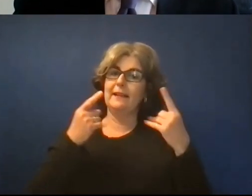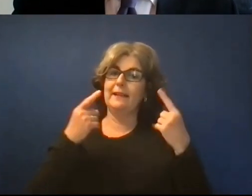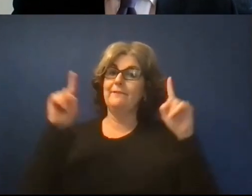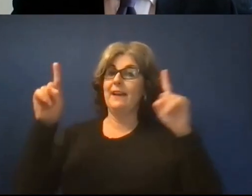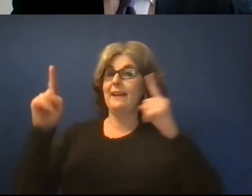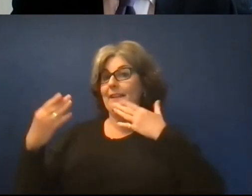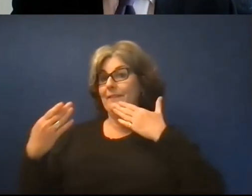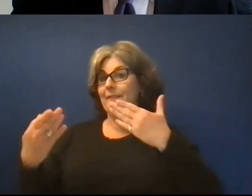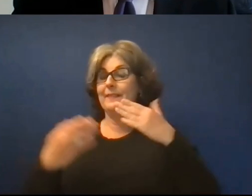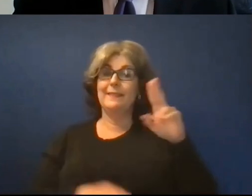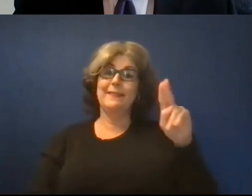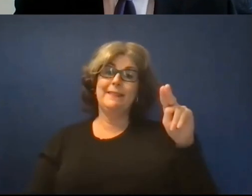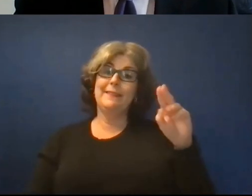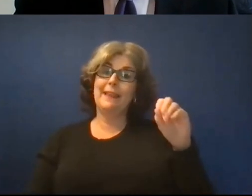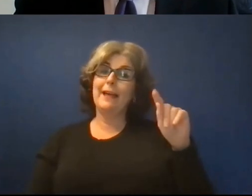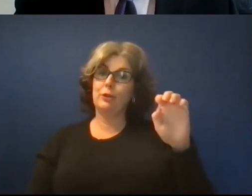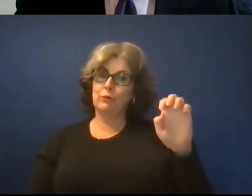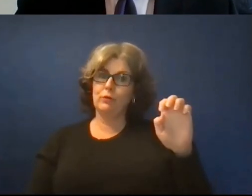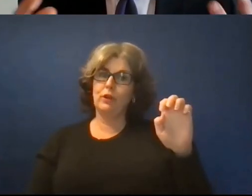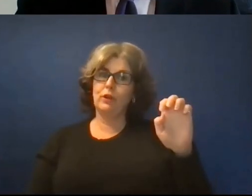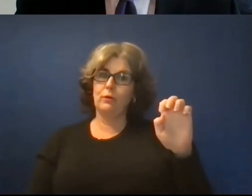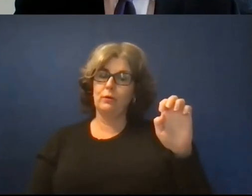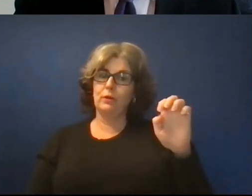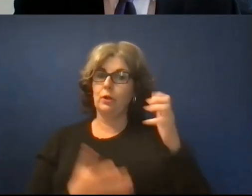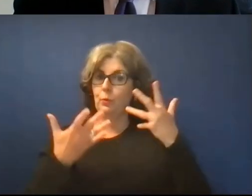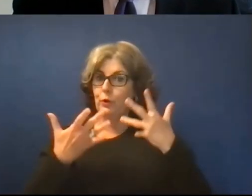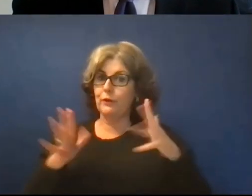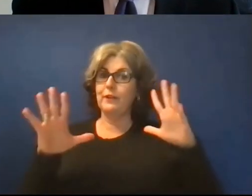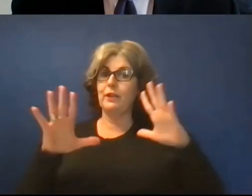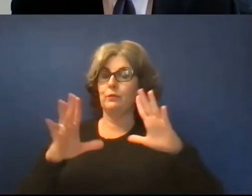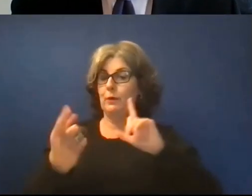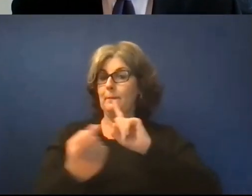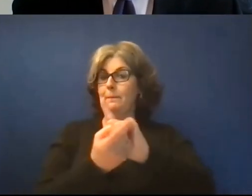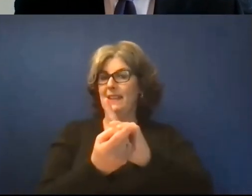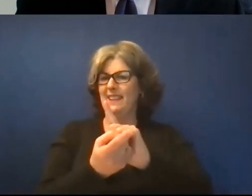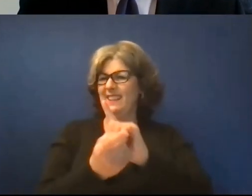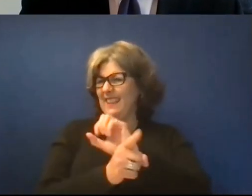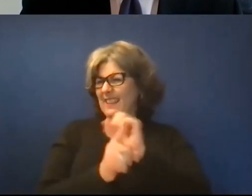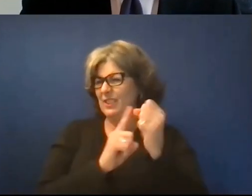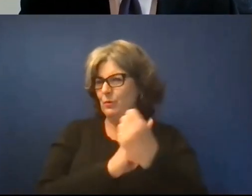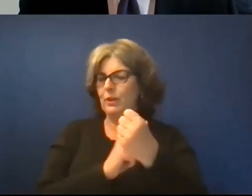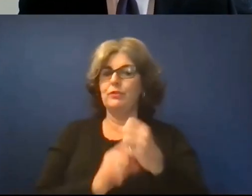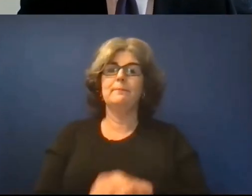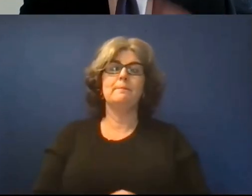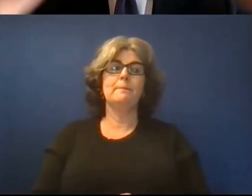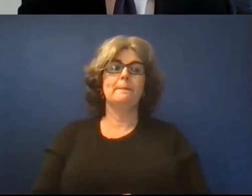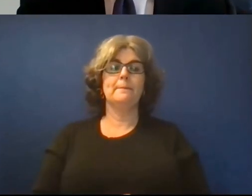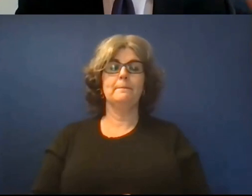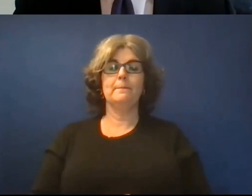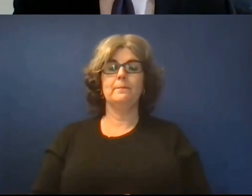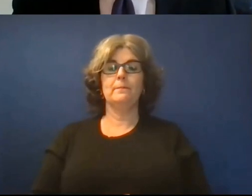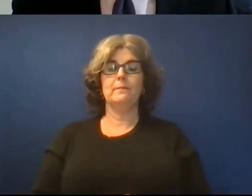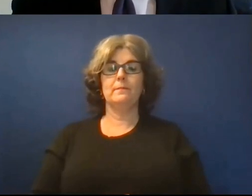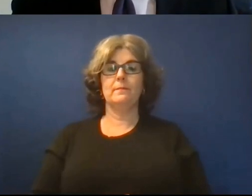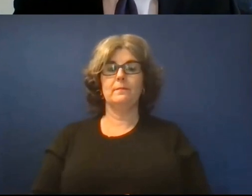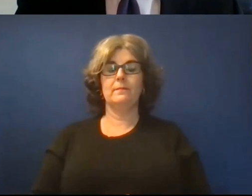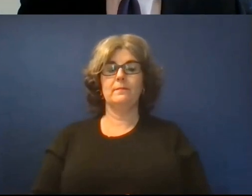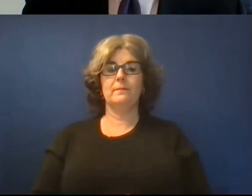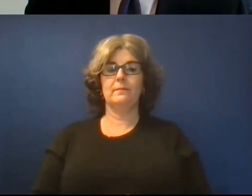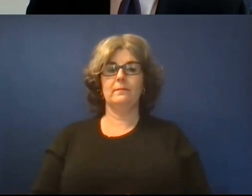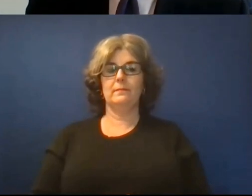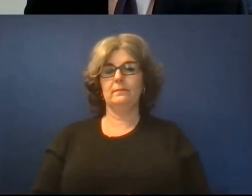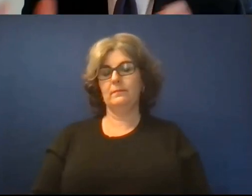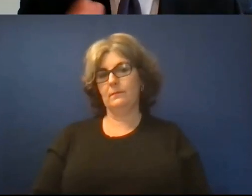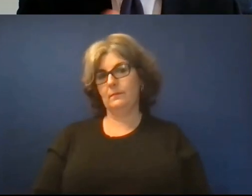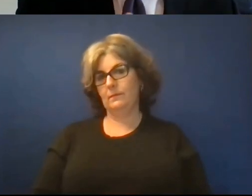you note and what that looks like when you're done with meeting somebody in this type of situation. So let's just kind of take the big picture here.